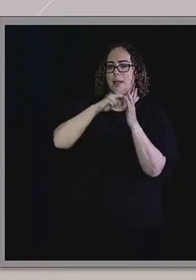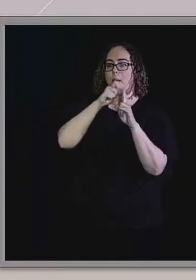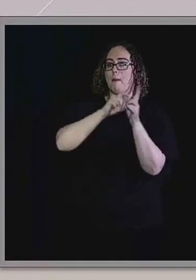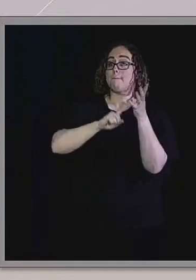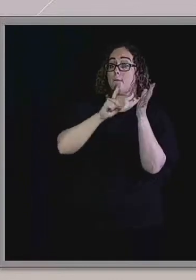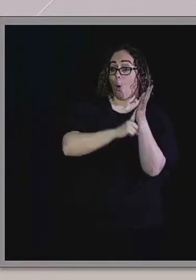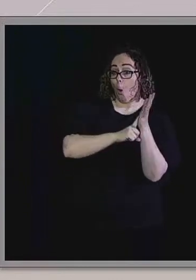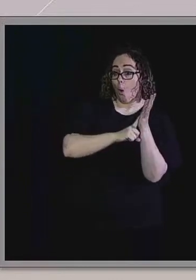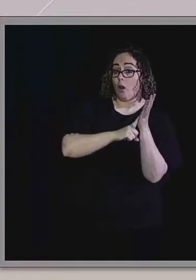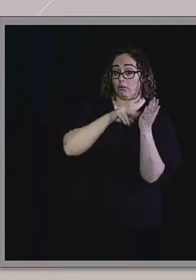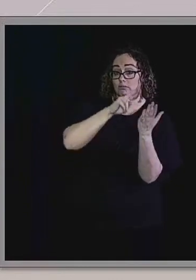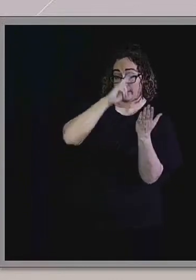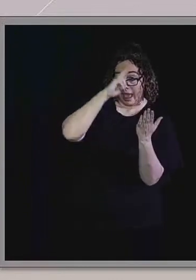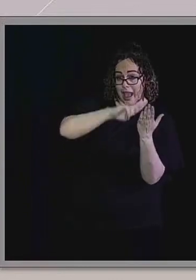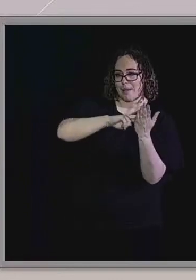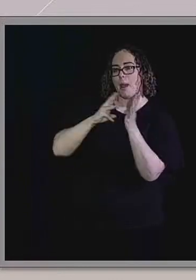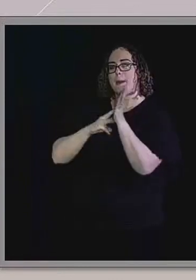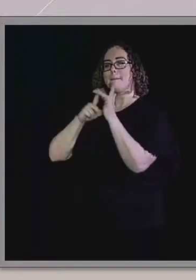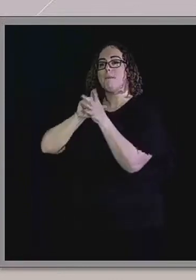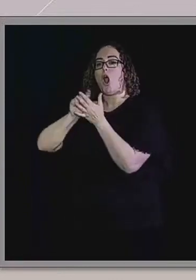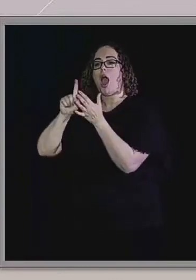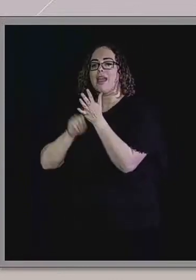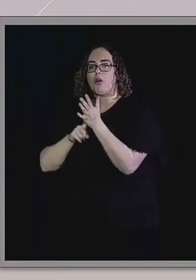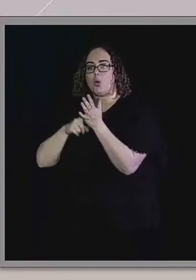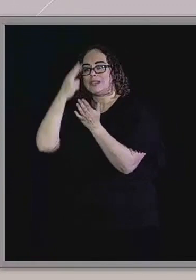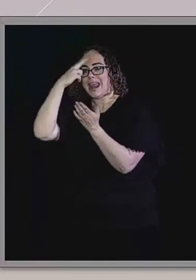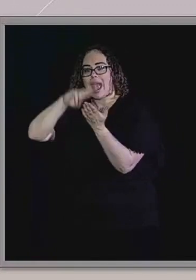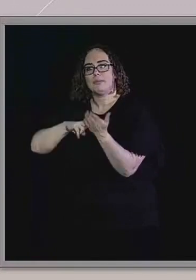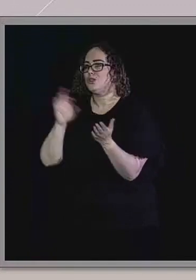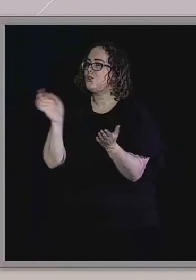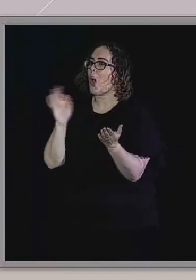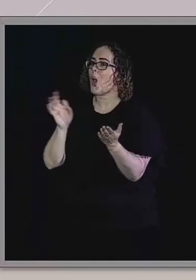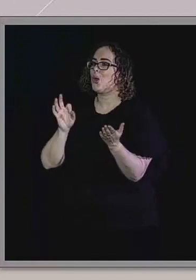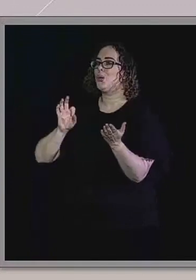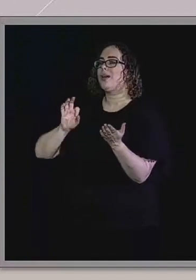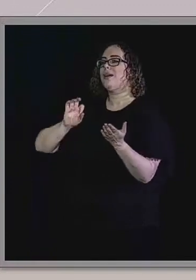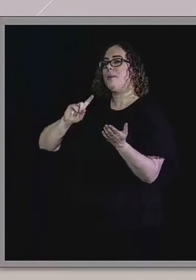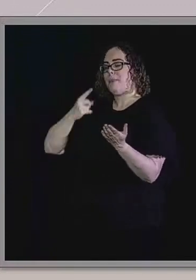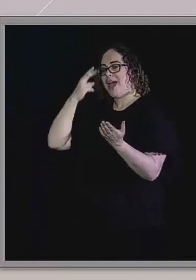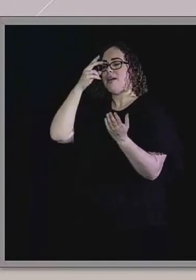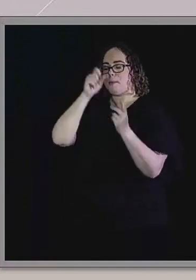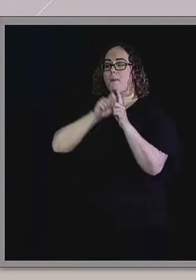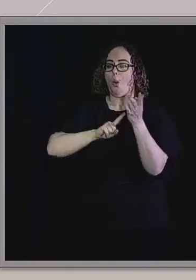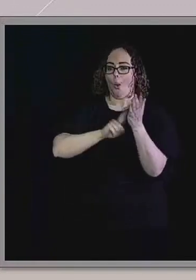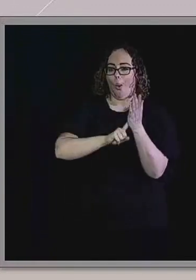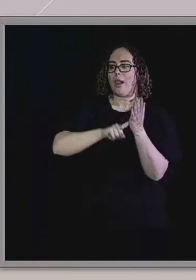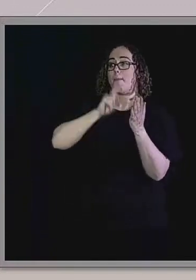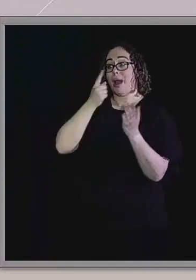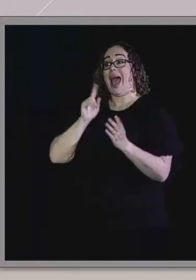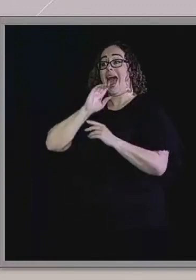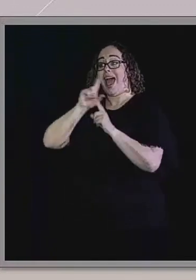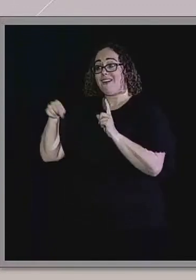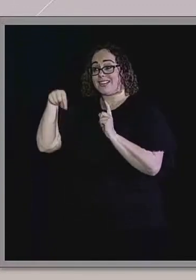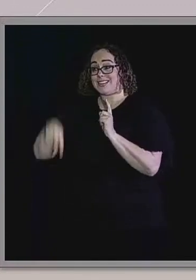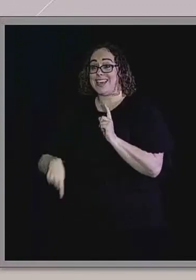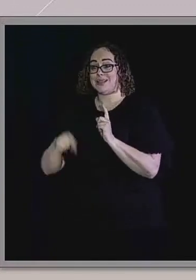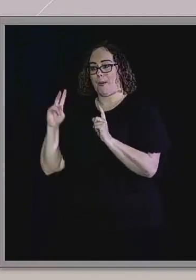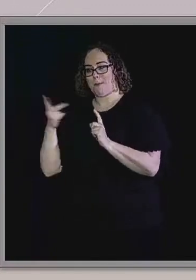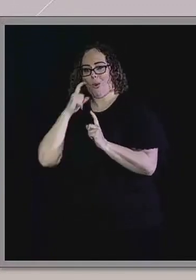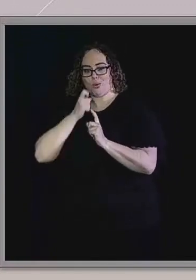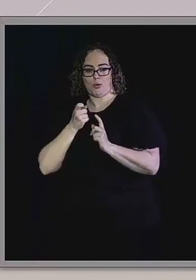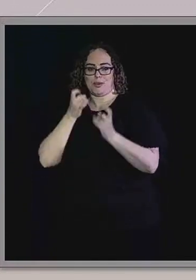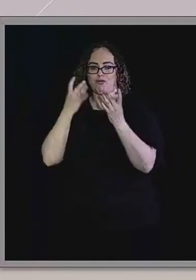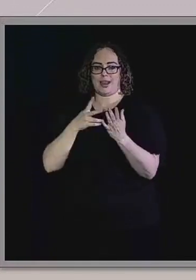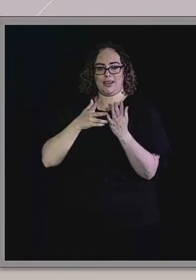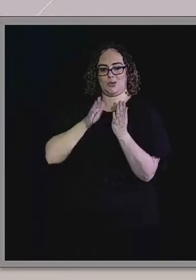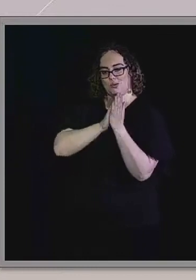afterwards because you work together and you have collaborated together for a long time. His photo's on the cover. His photo's on the cover. And your photo is on the inside. And he's